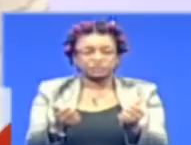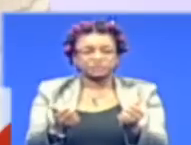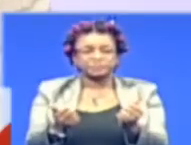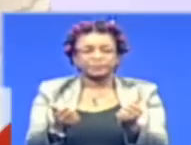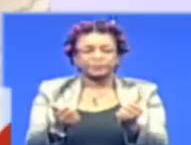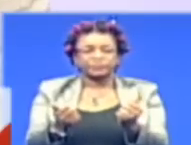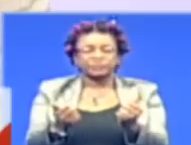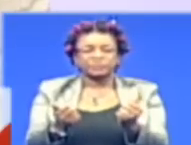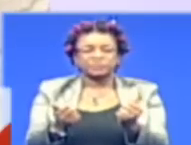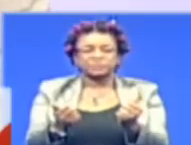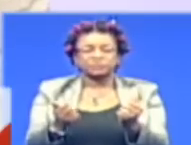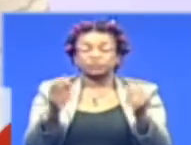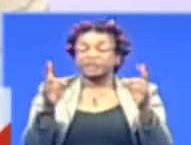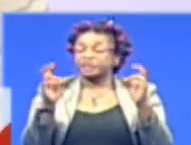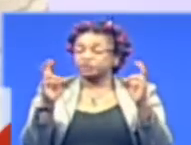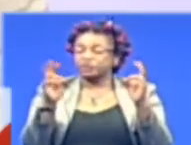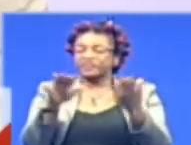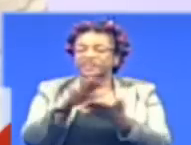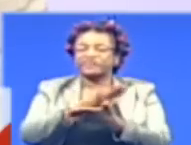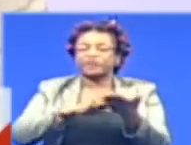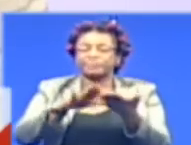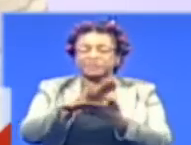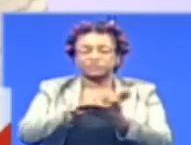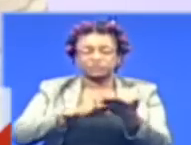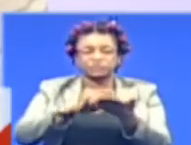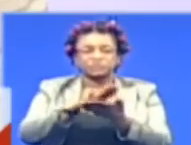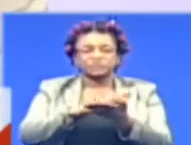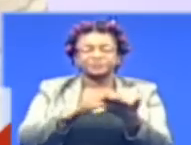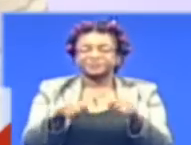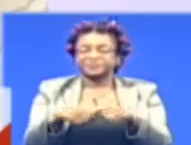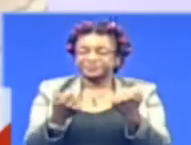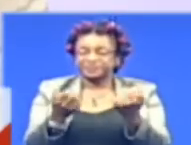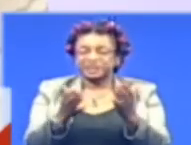of environmental degradation as well as